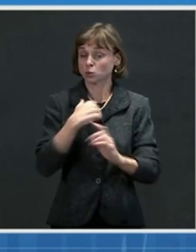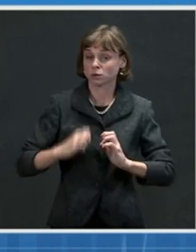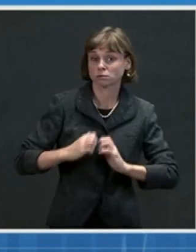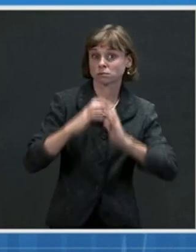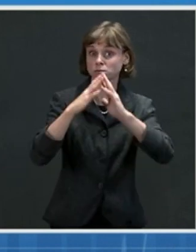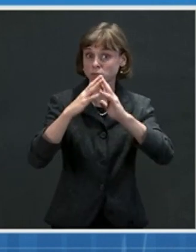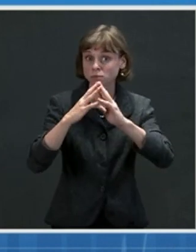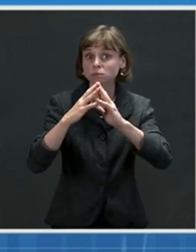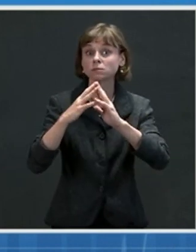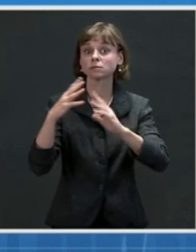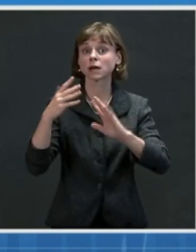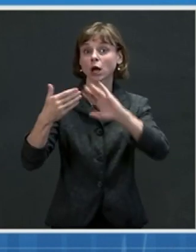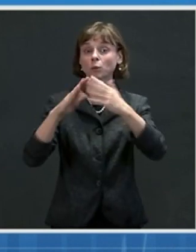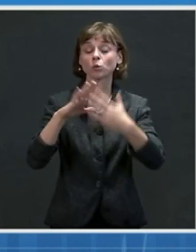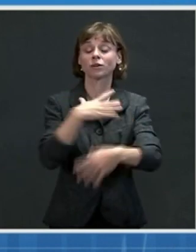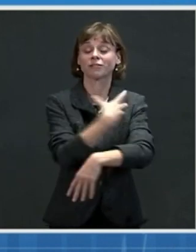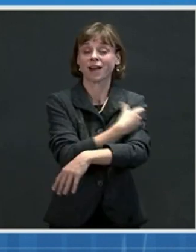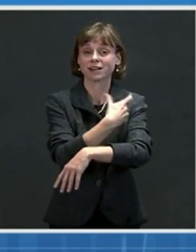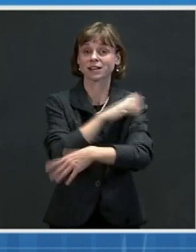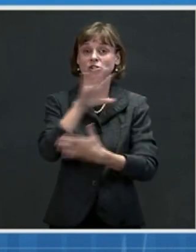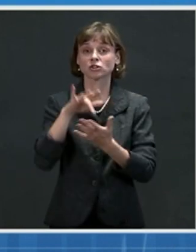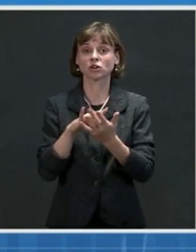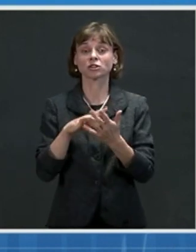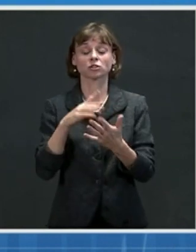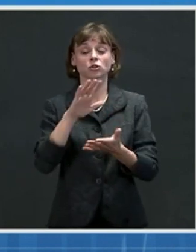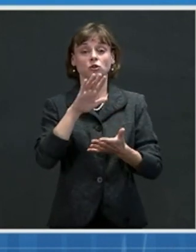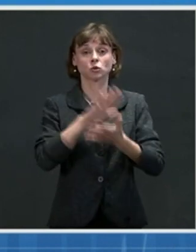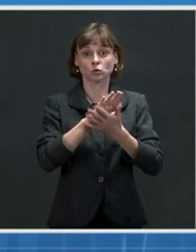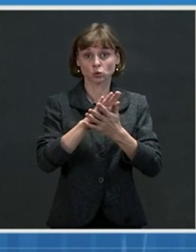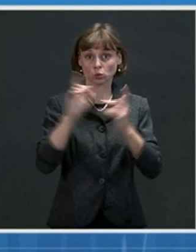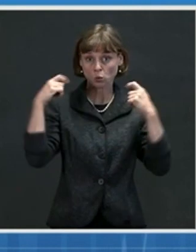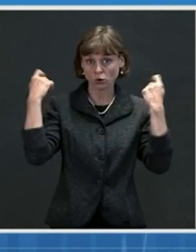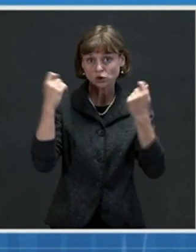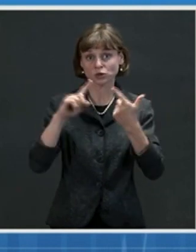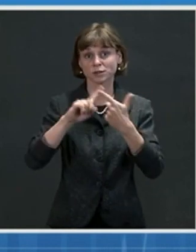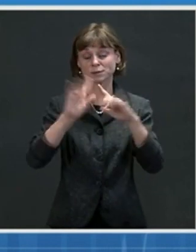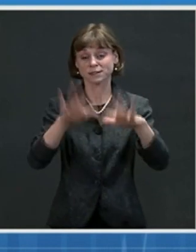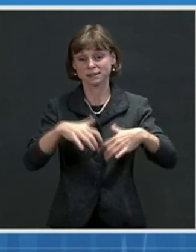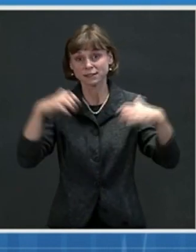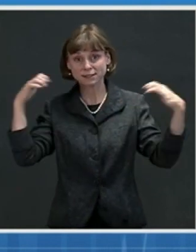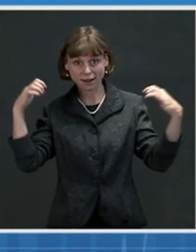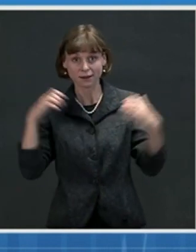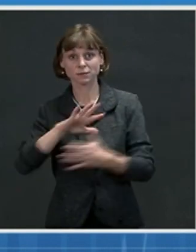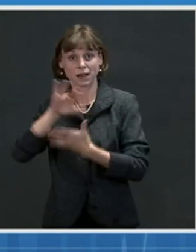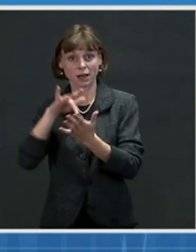stadiums, community centers, school gyms, and parking lots across the country.